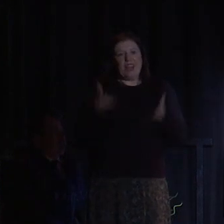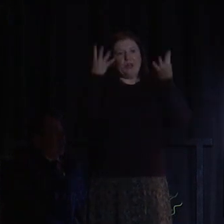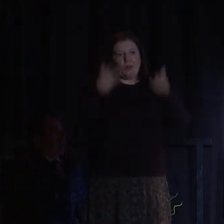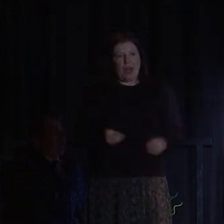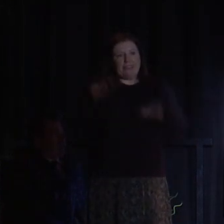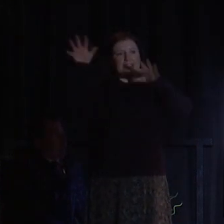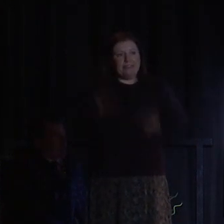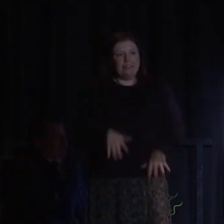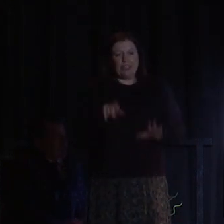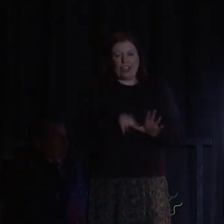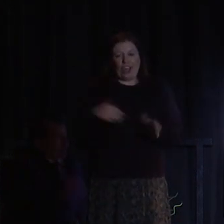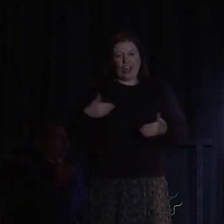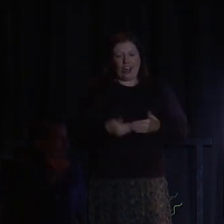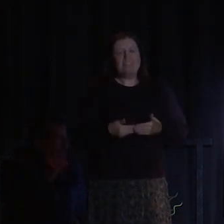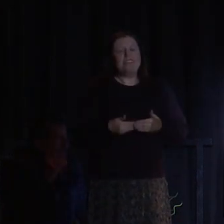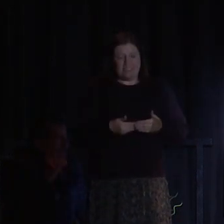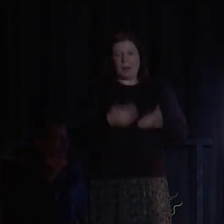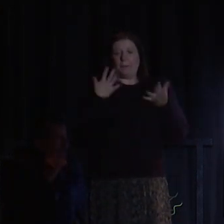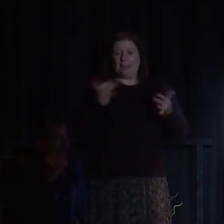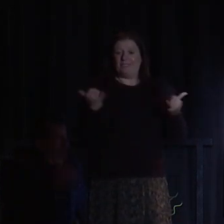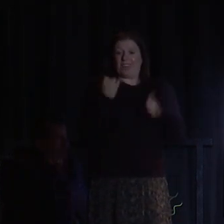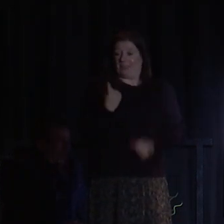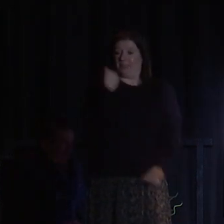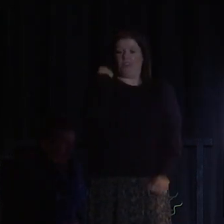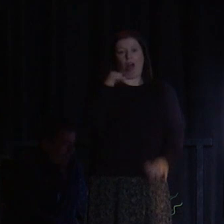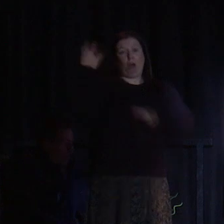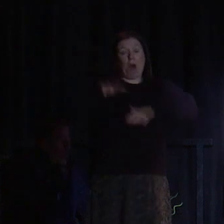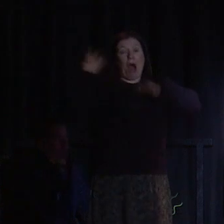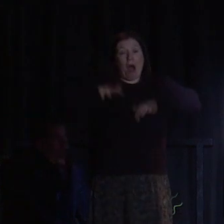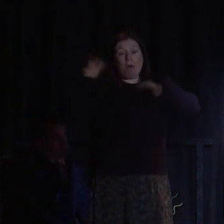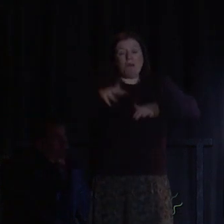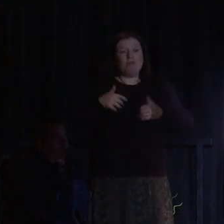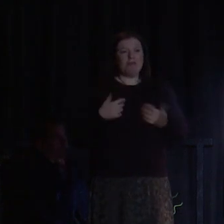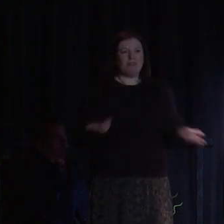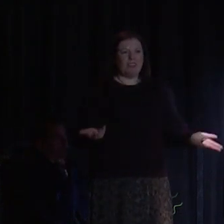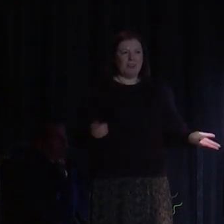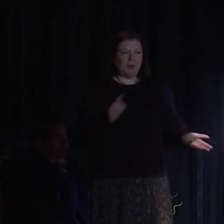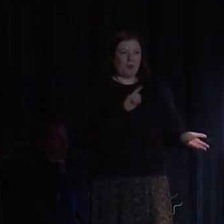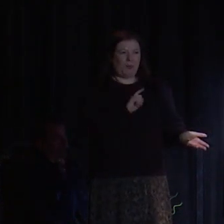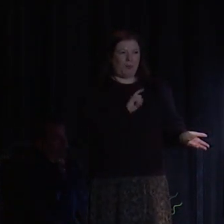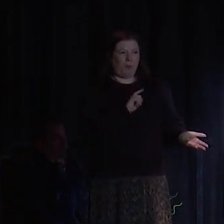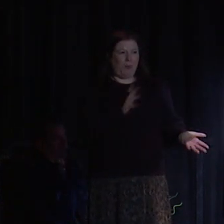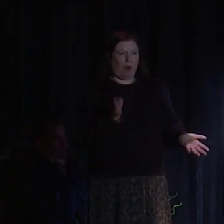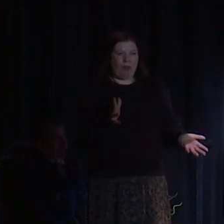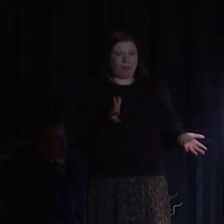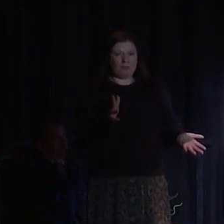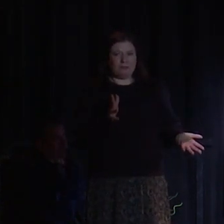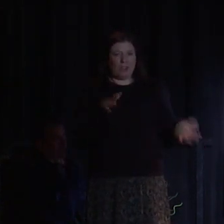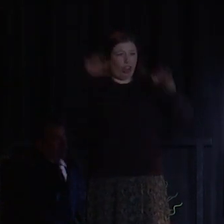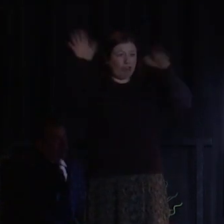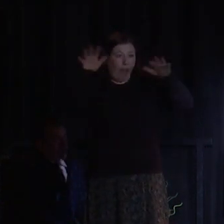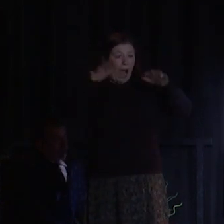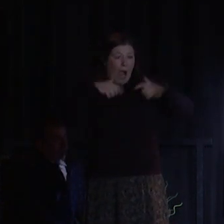year. And we were at a festival during one of these torrential rainstorms and go, why can't we just do something really that can go out in this